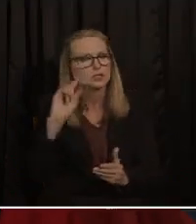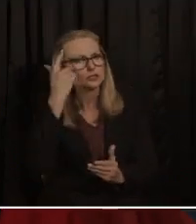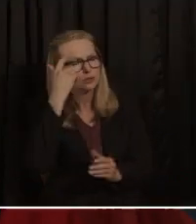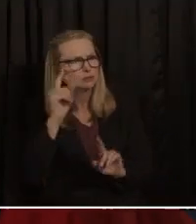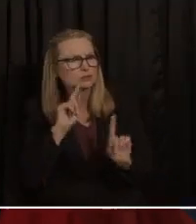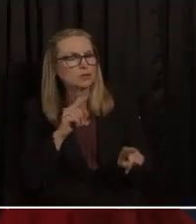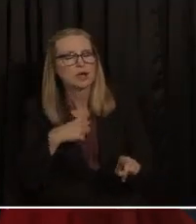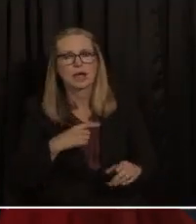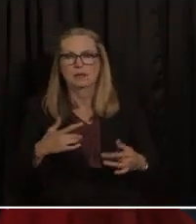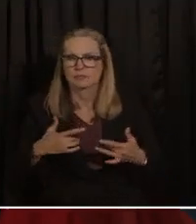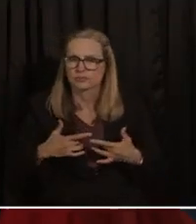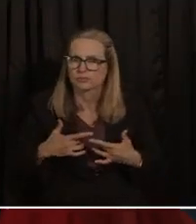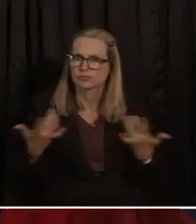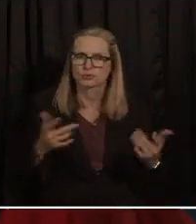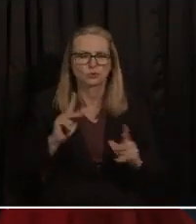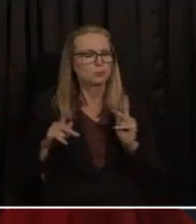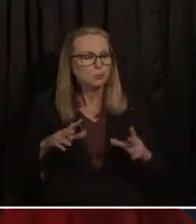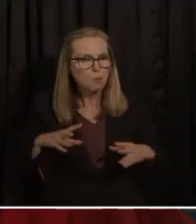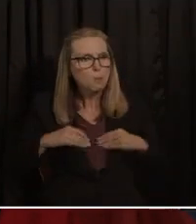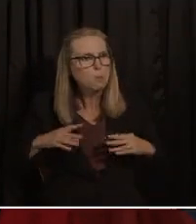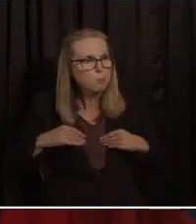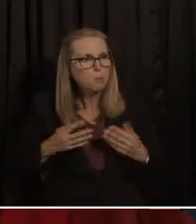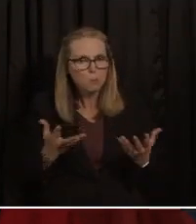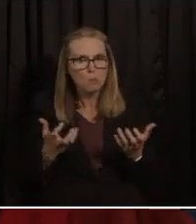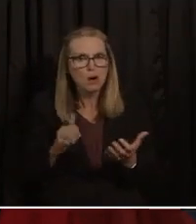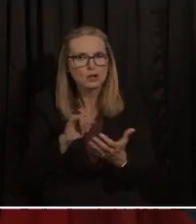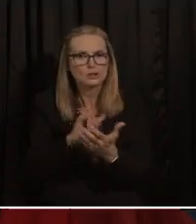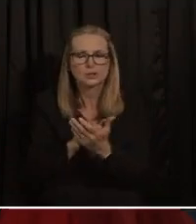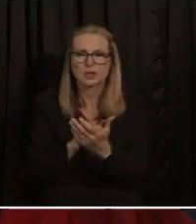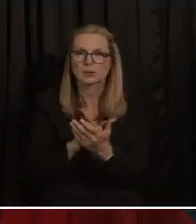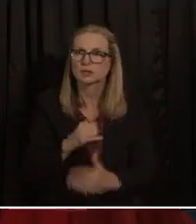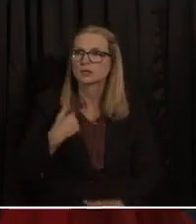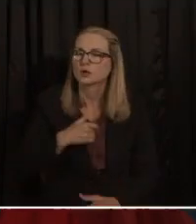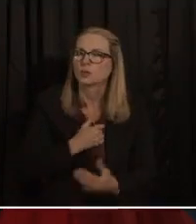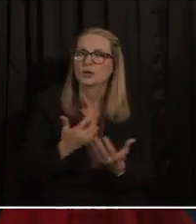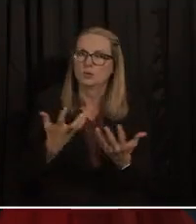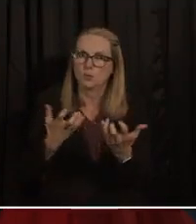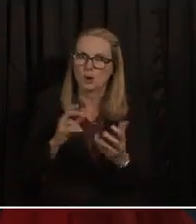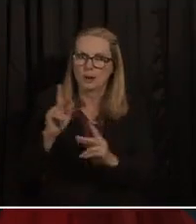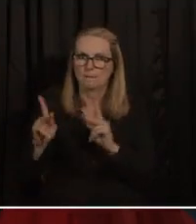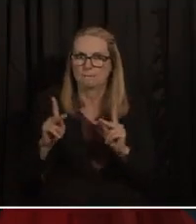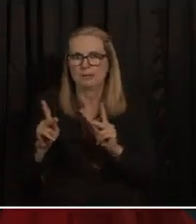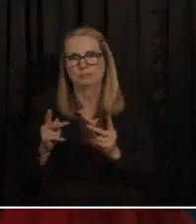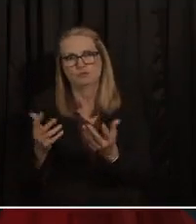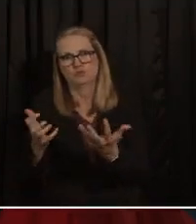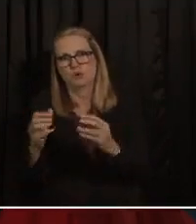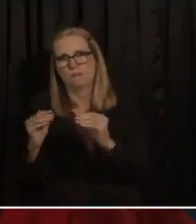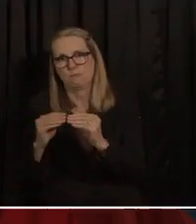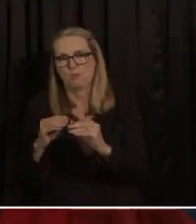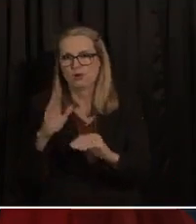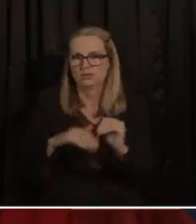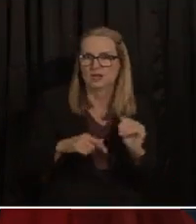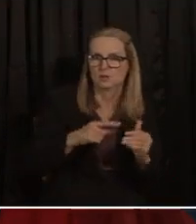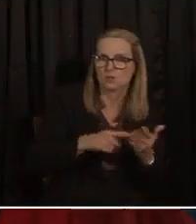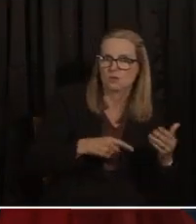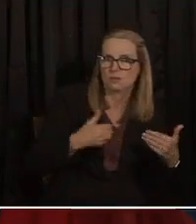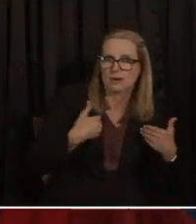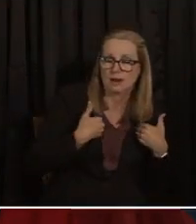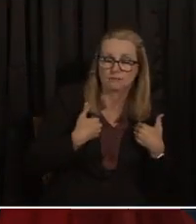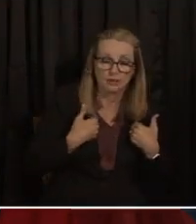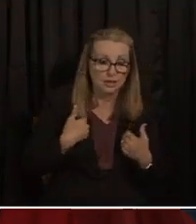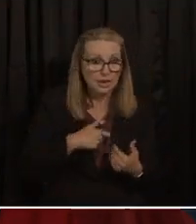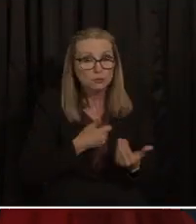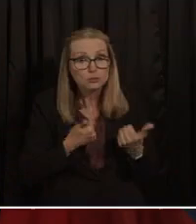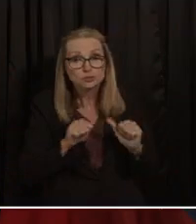reception of it. We always want demand to be more than supply. We are currently trying to increase demand for our school testing program because